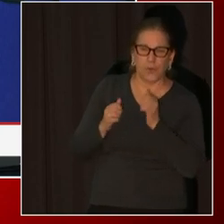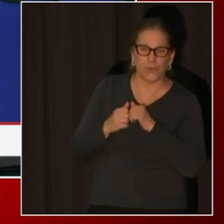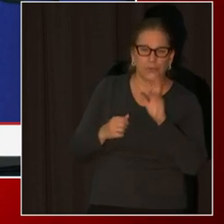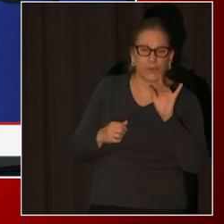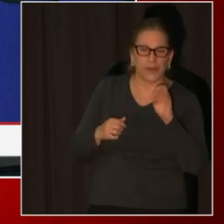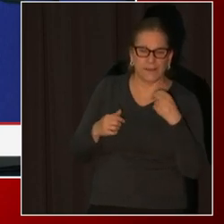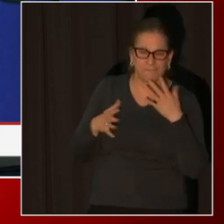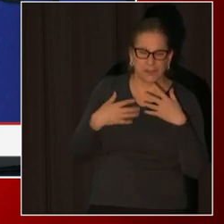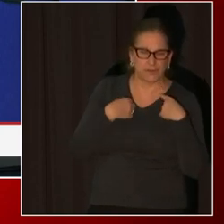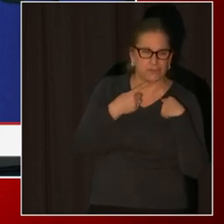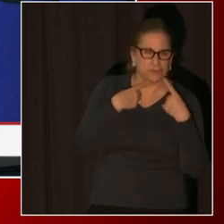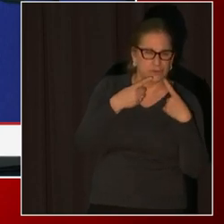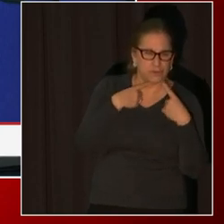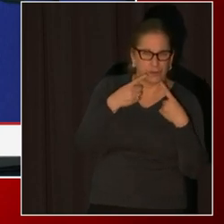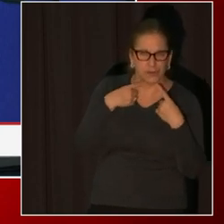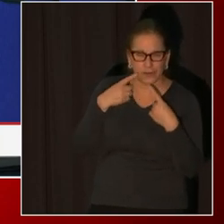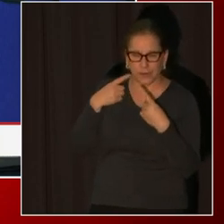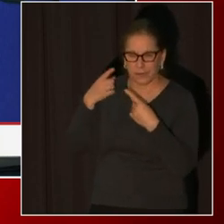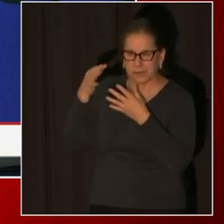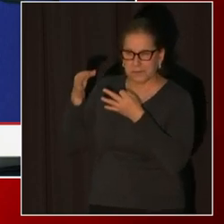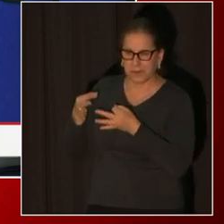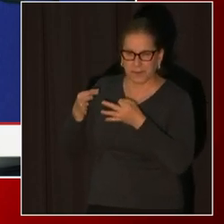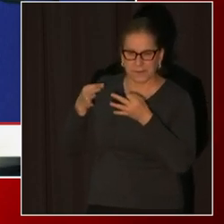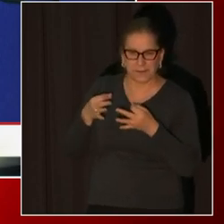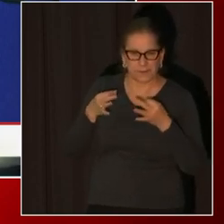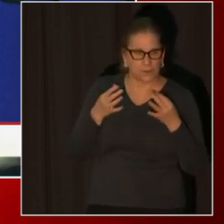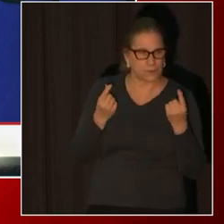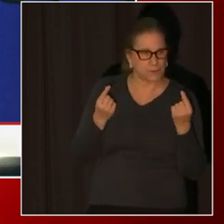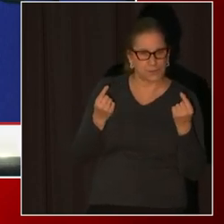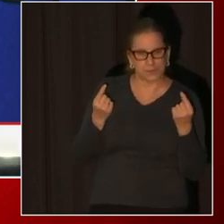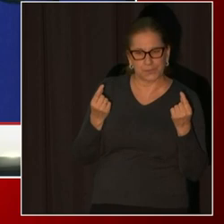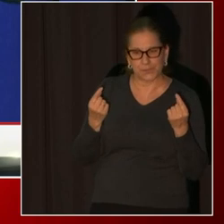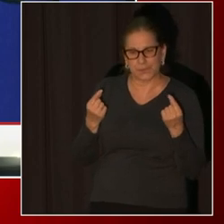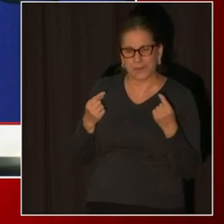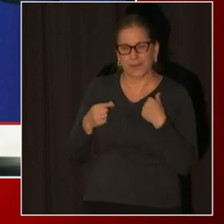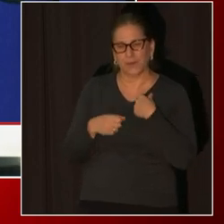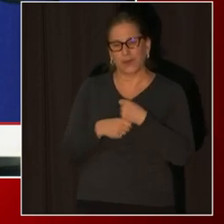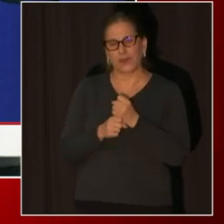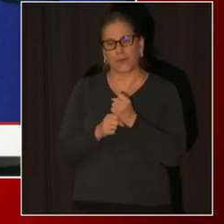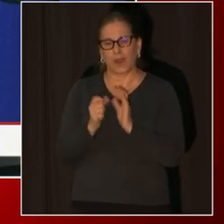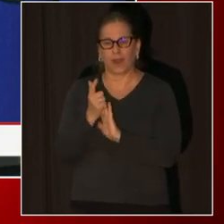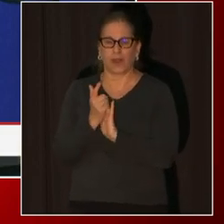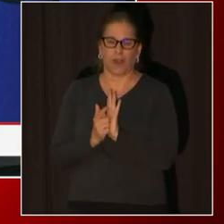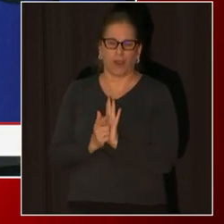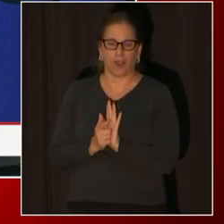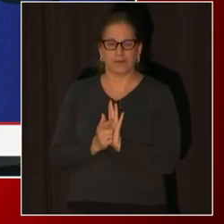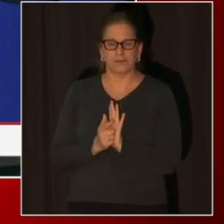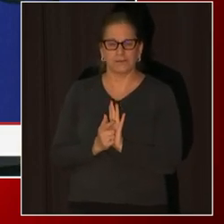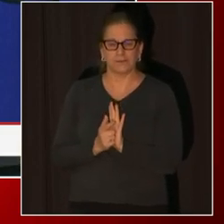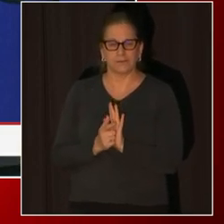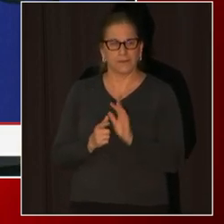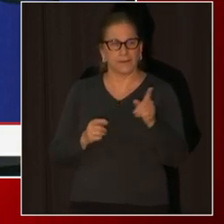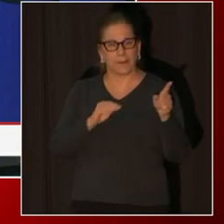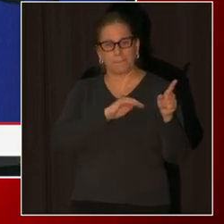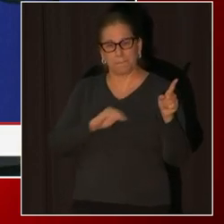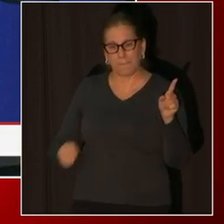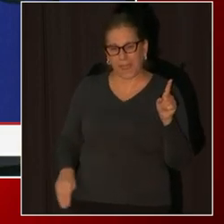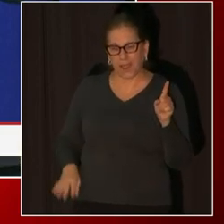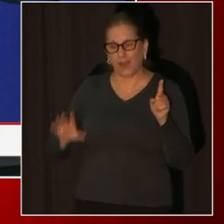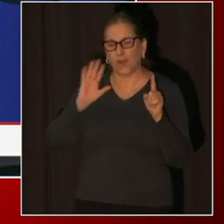But the way that we effectuate that is through legislation that the mayor is providing through this budget to the council.